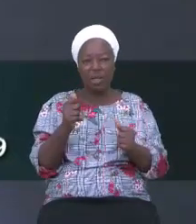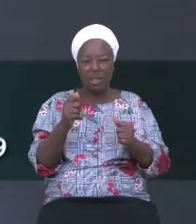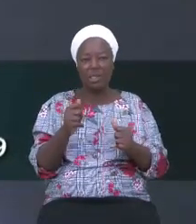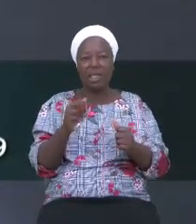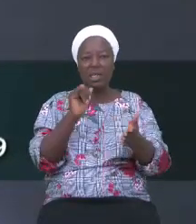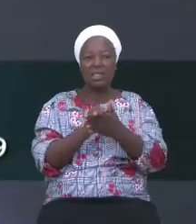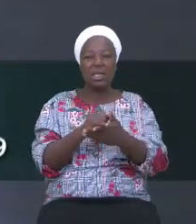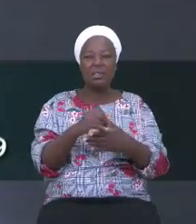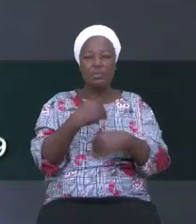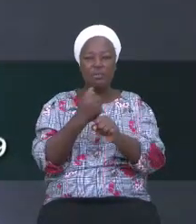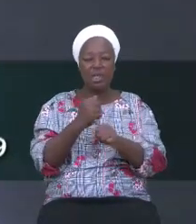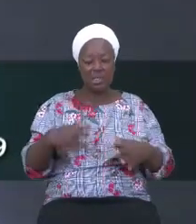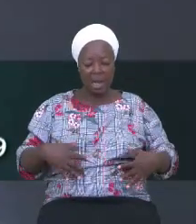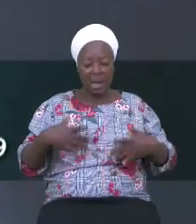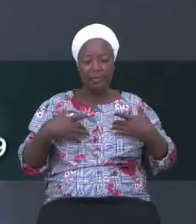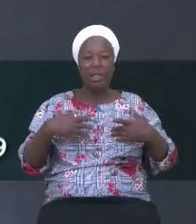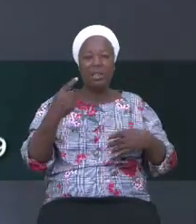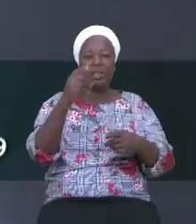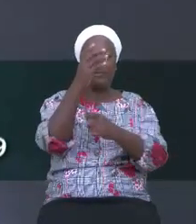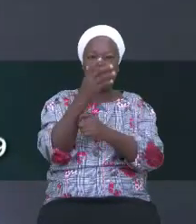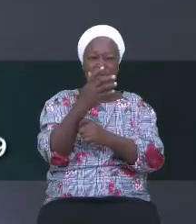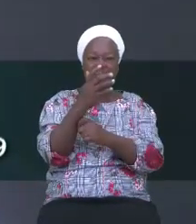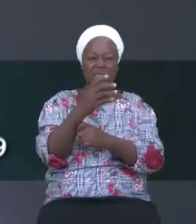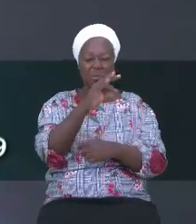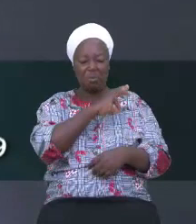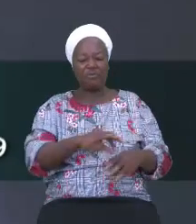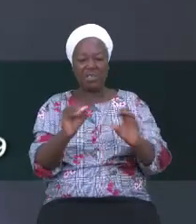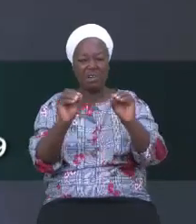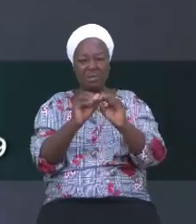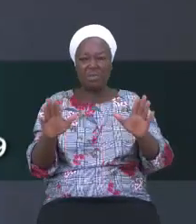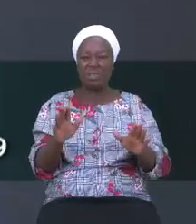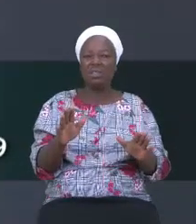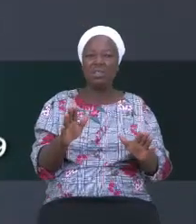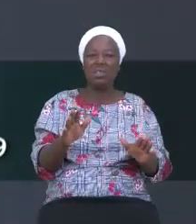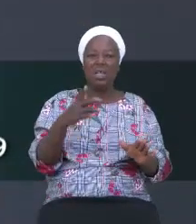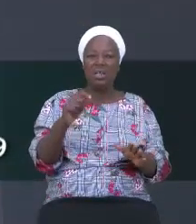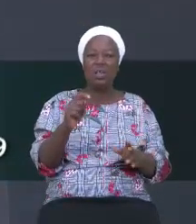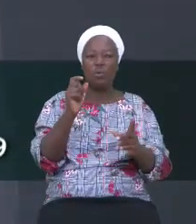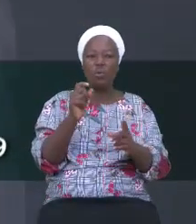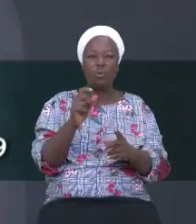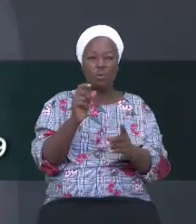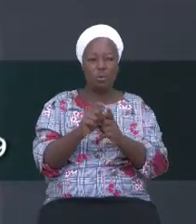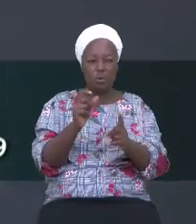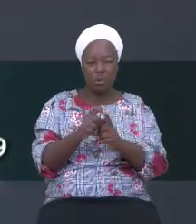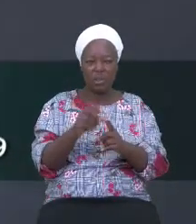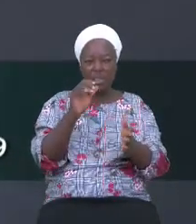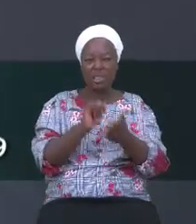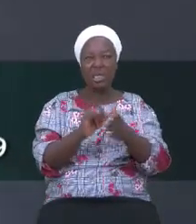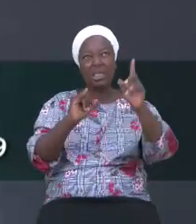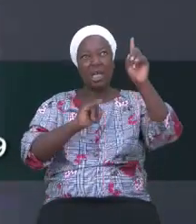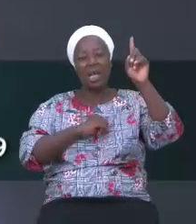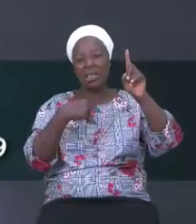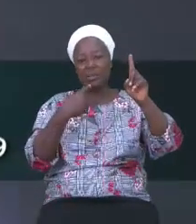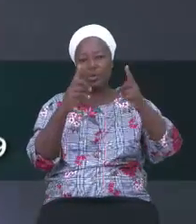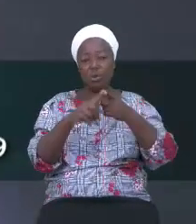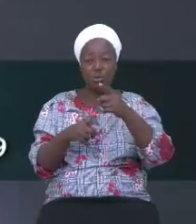that makes alive. The flesh profiteth nothing. The words that I speak